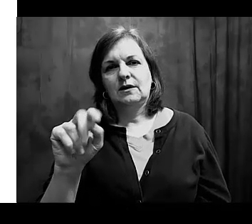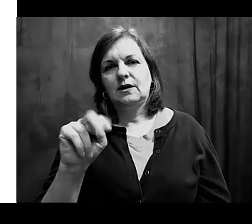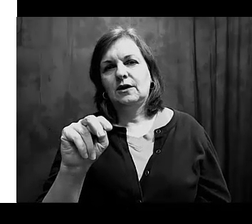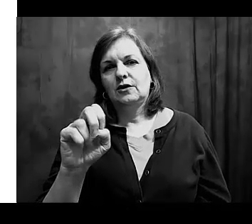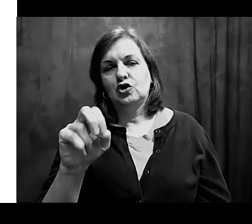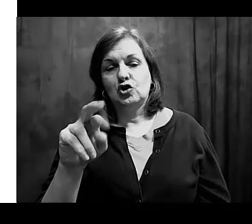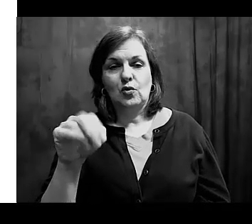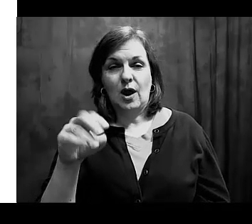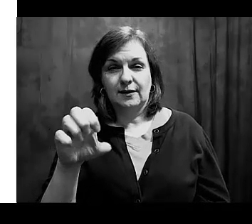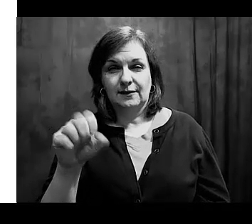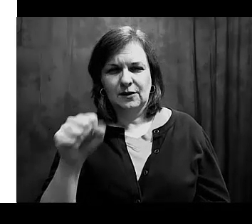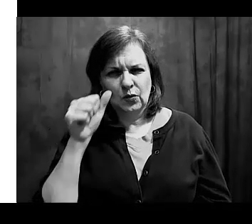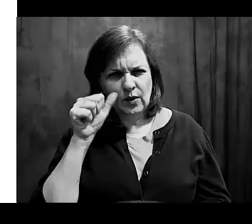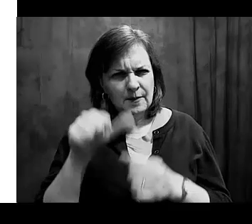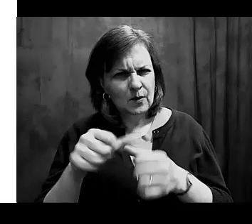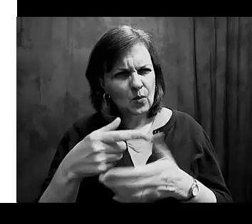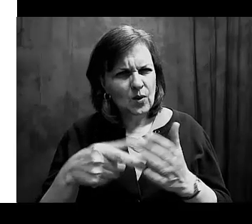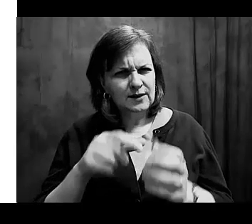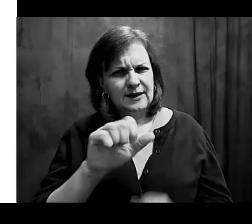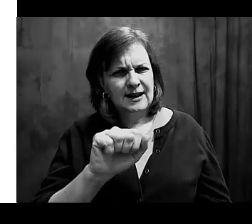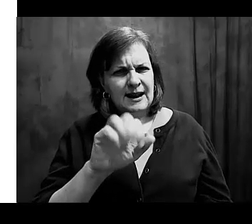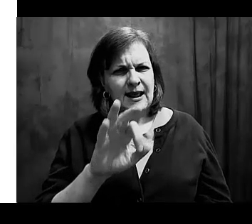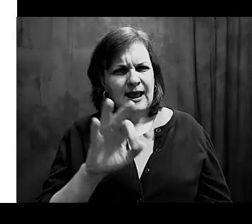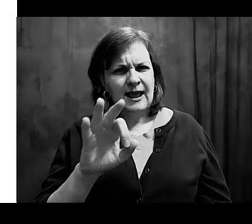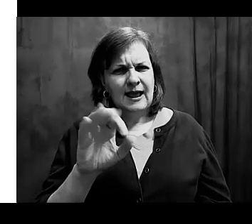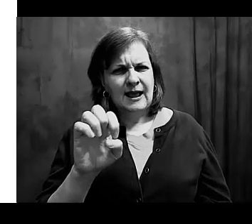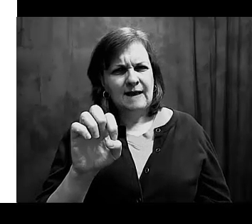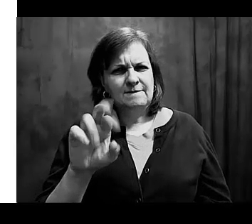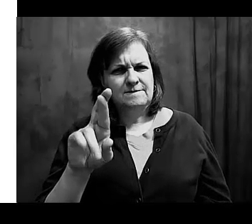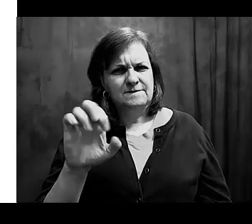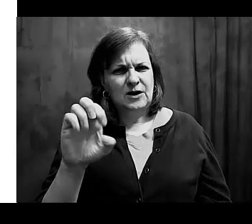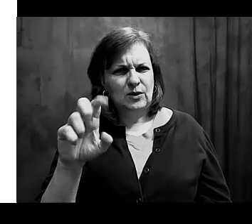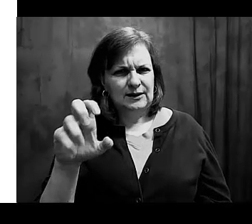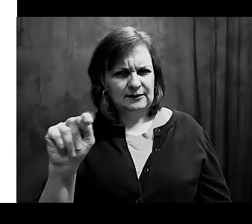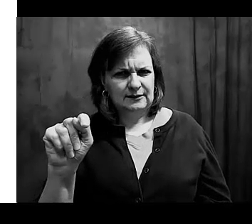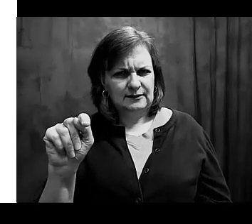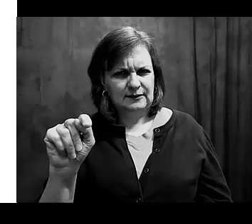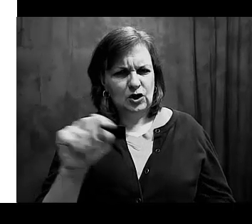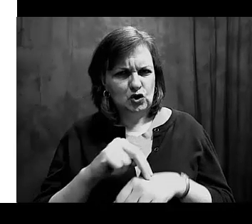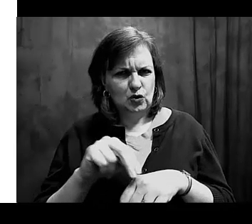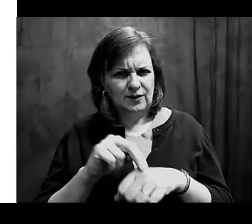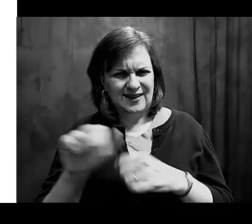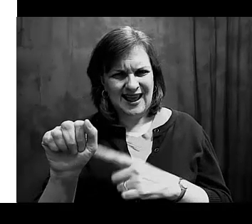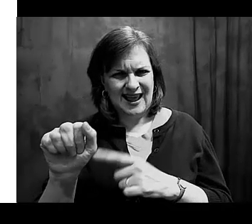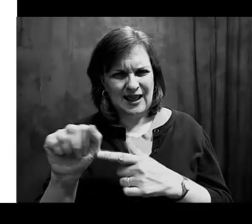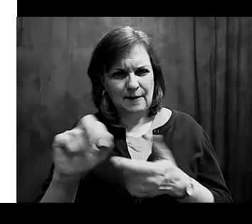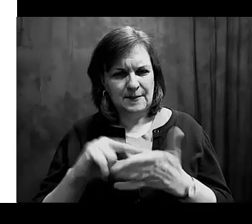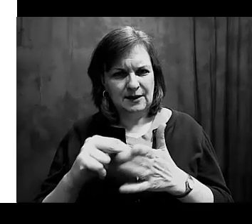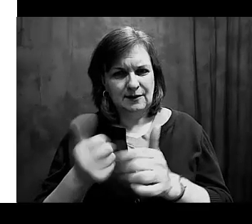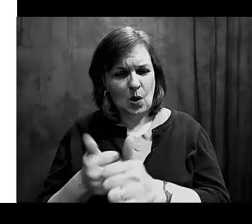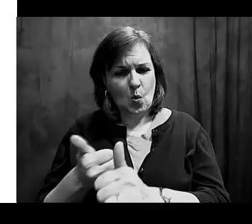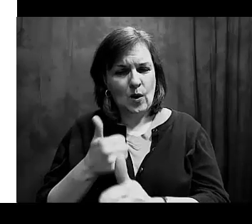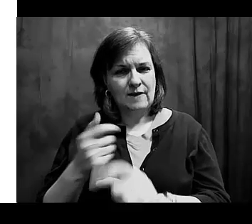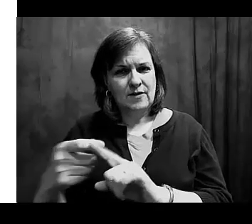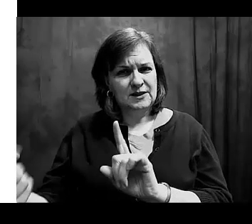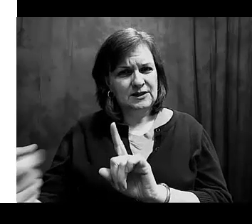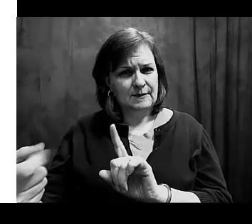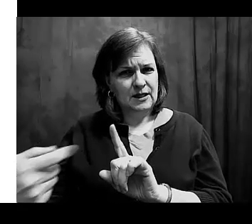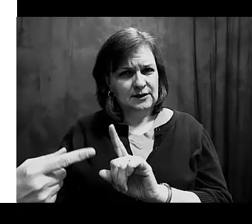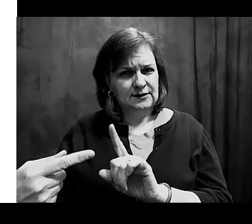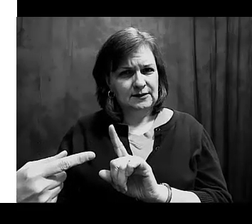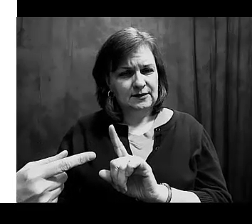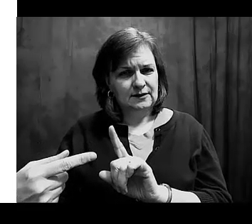think touch is easiest to think about. And what we're looking for is the idea of sending in